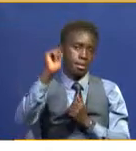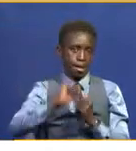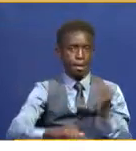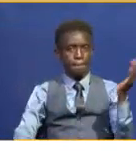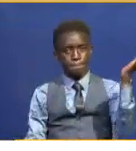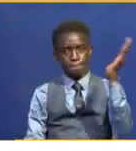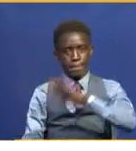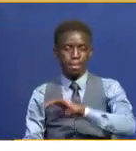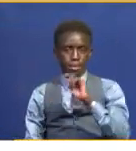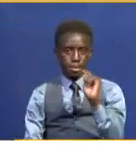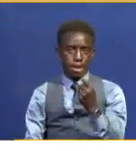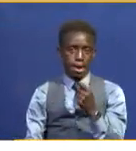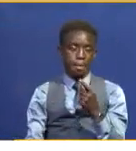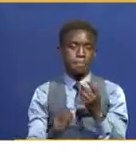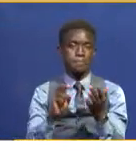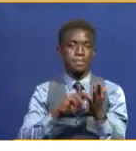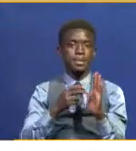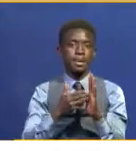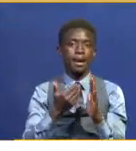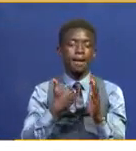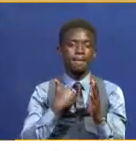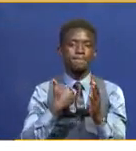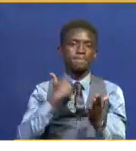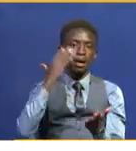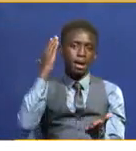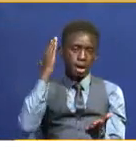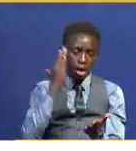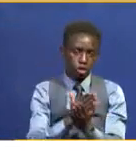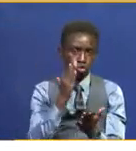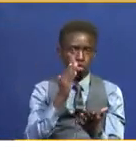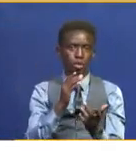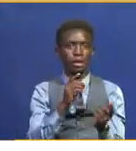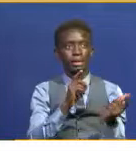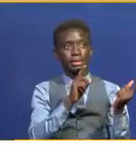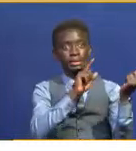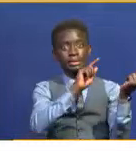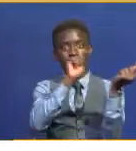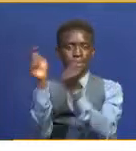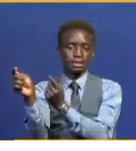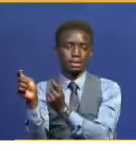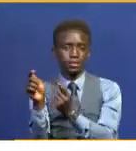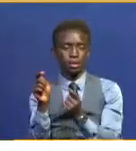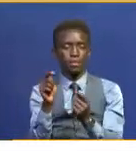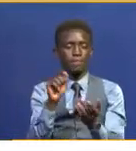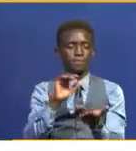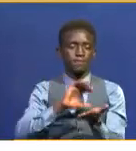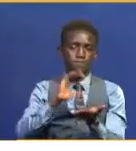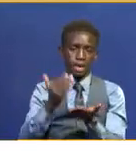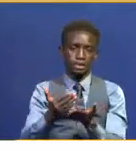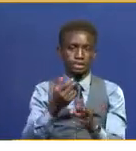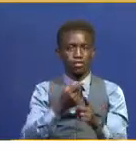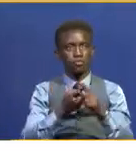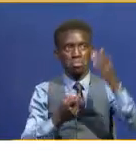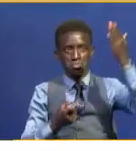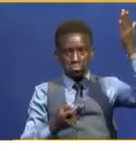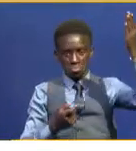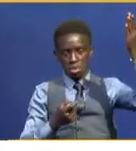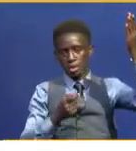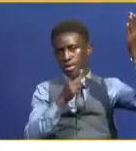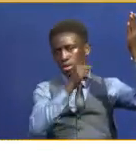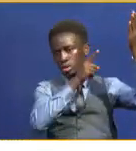be the ease of actual transmitting of funds from wherever they are in the